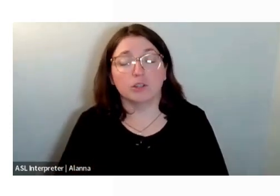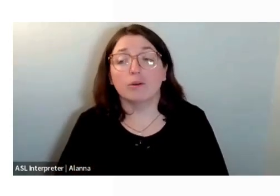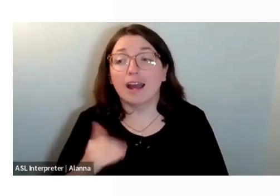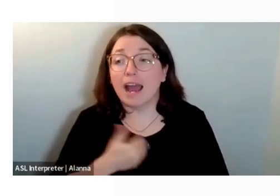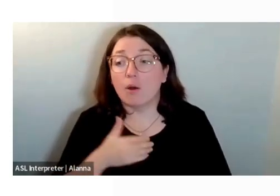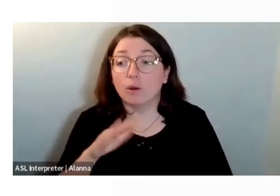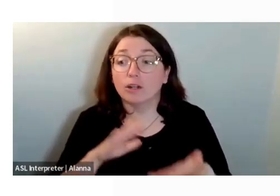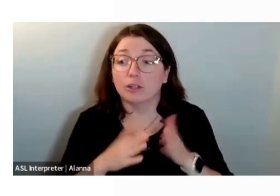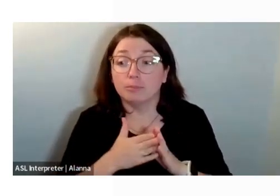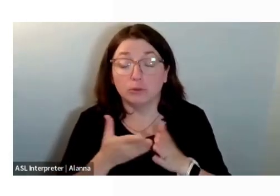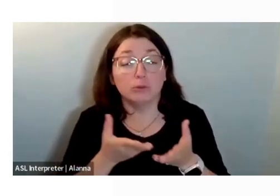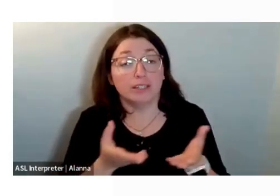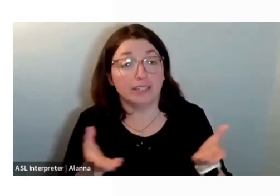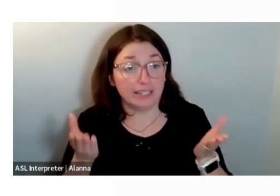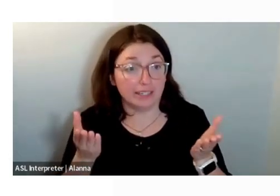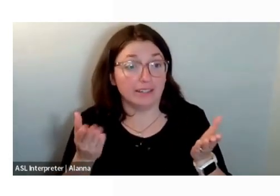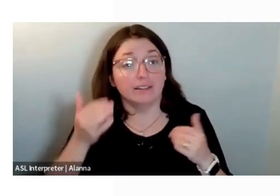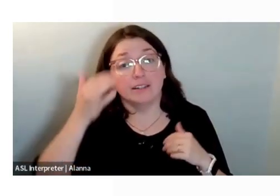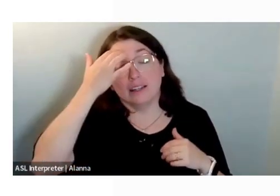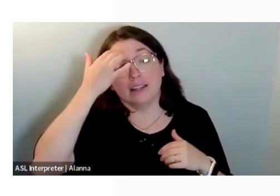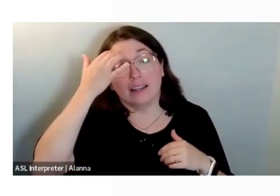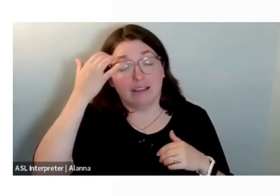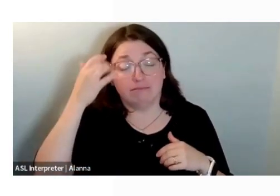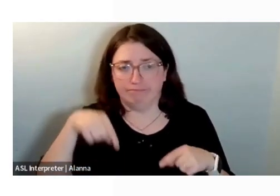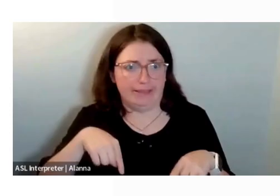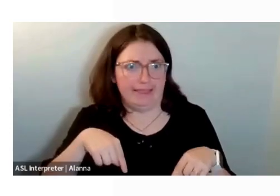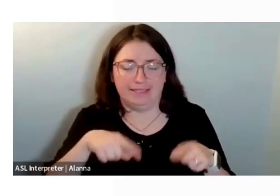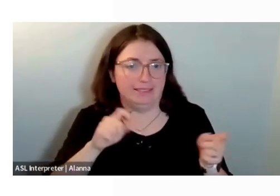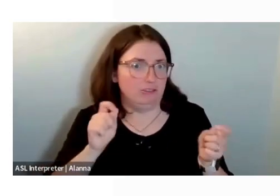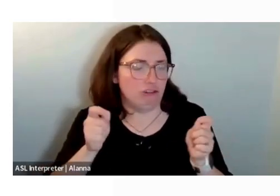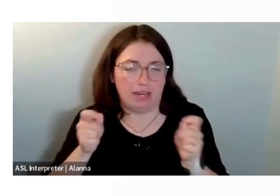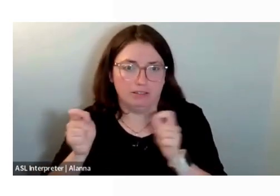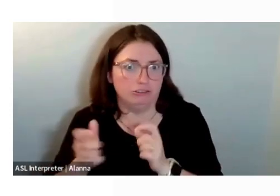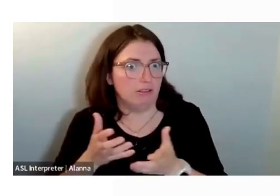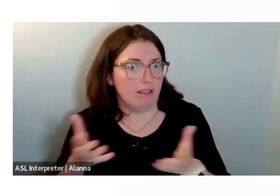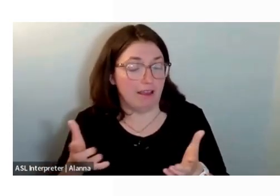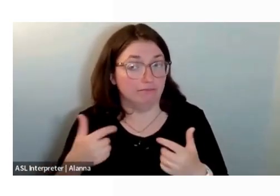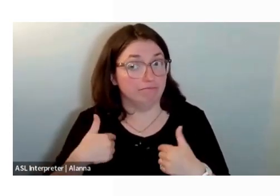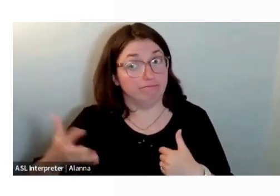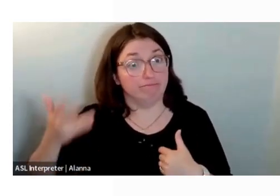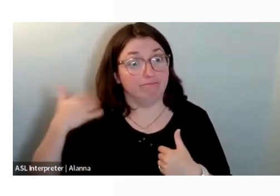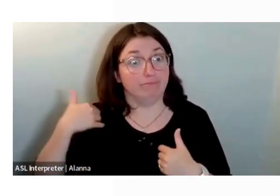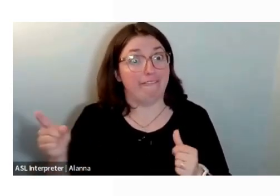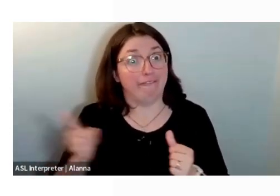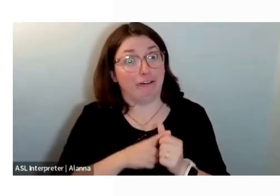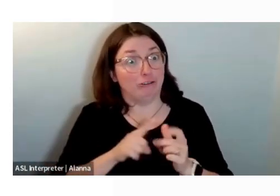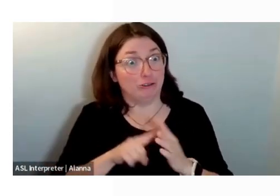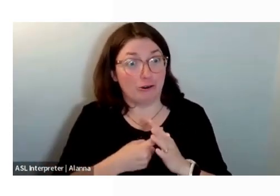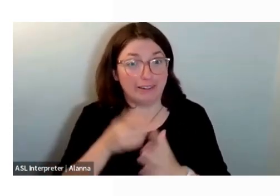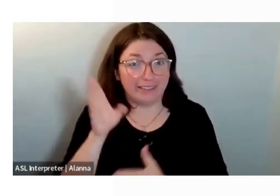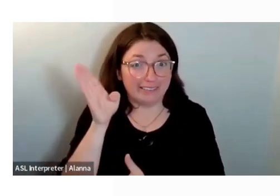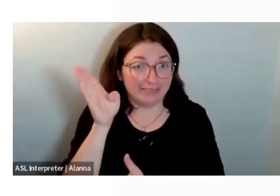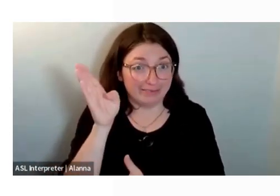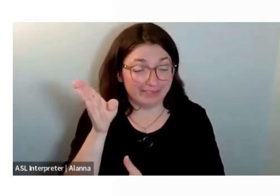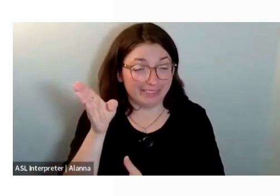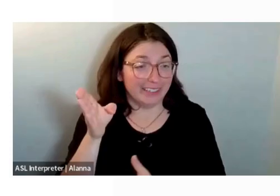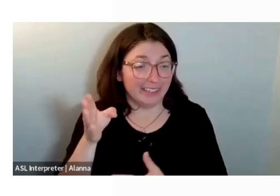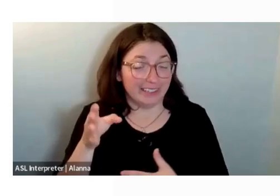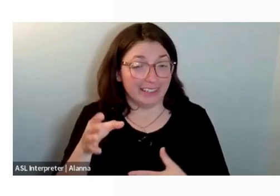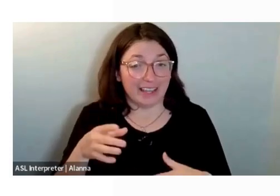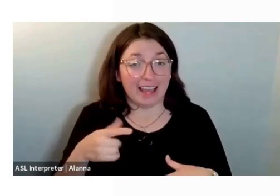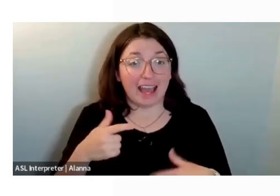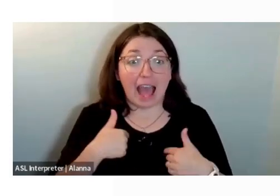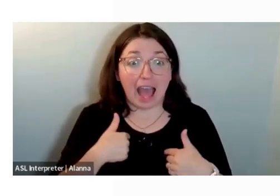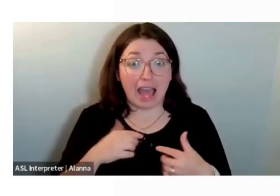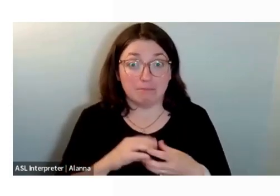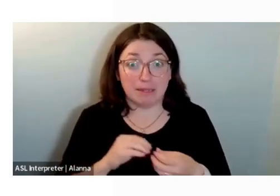also changed a lot. When I first started giving talks for the coalition, I would mention